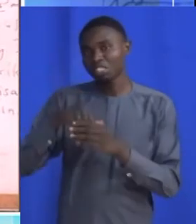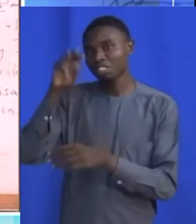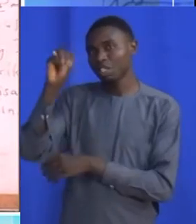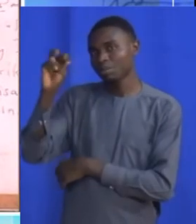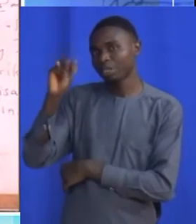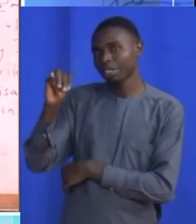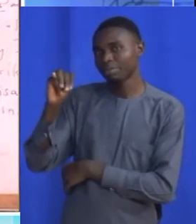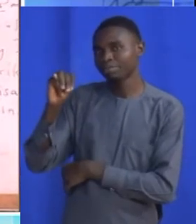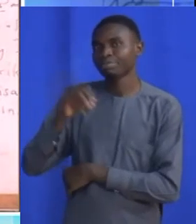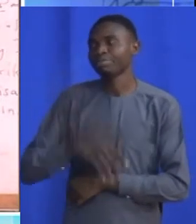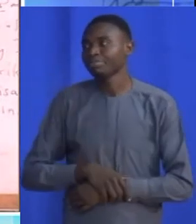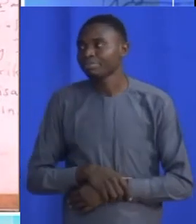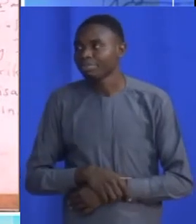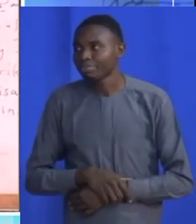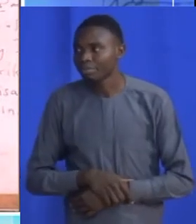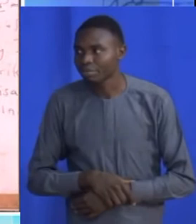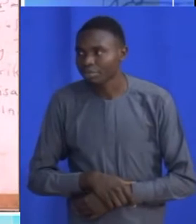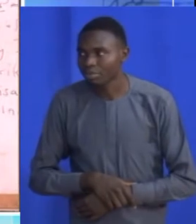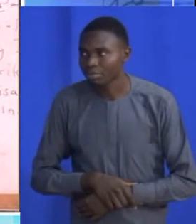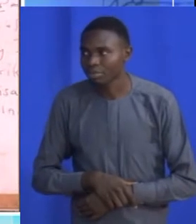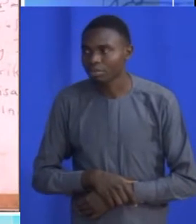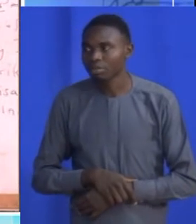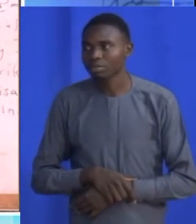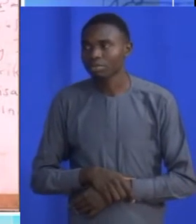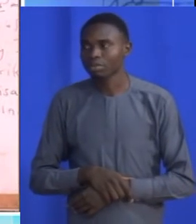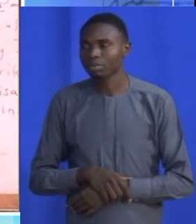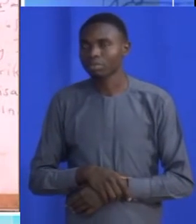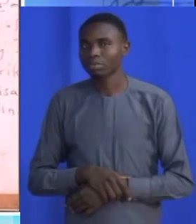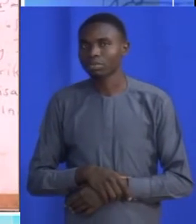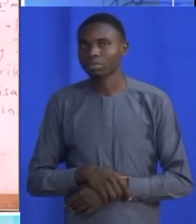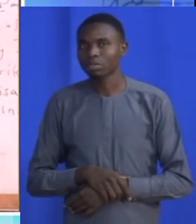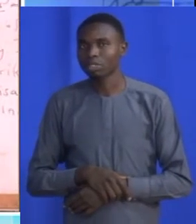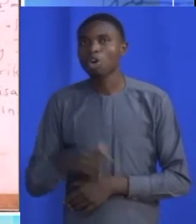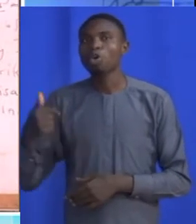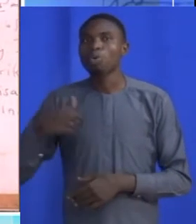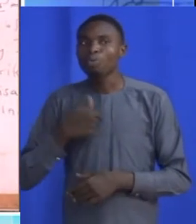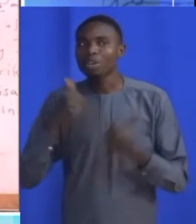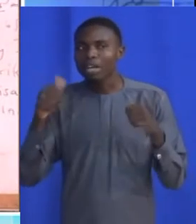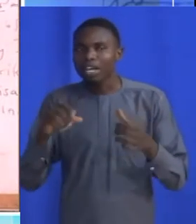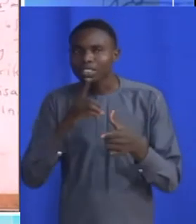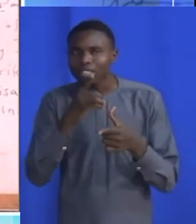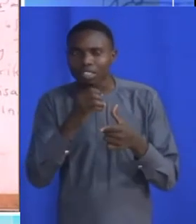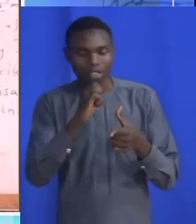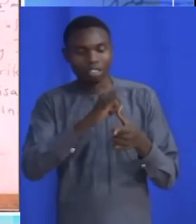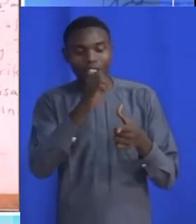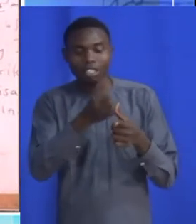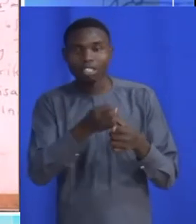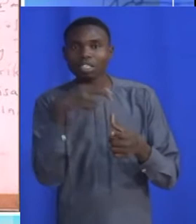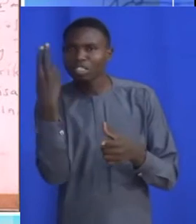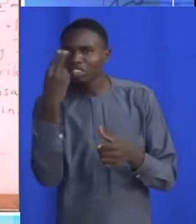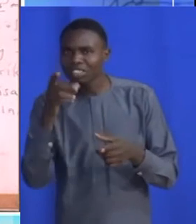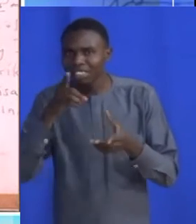and a lot more. So good. Remember, before I go, your personal hygiene is your